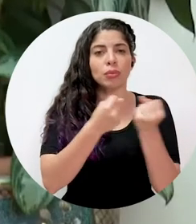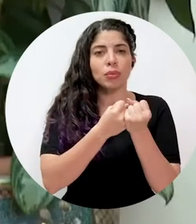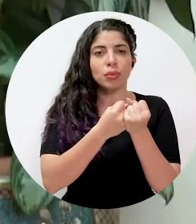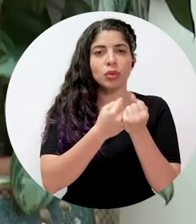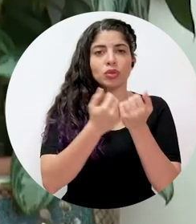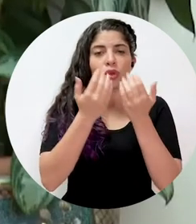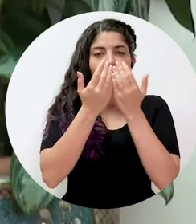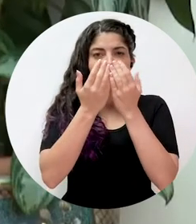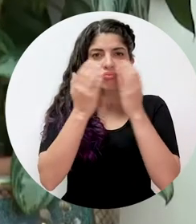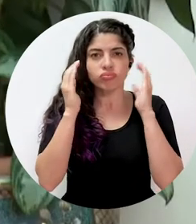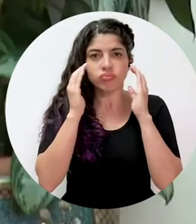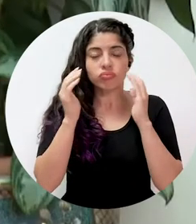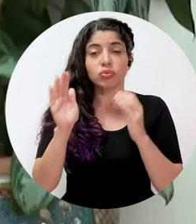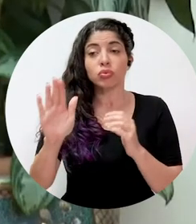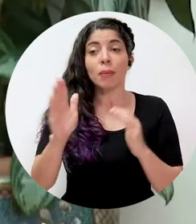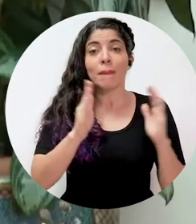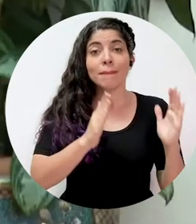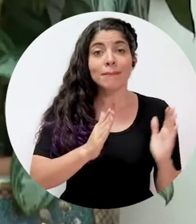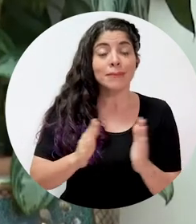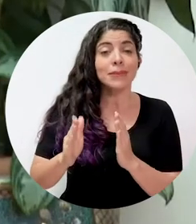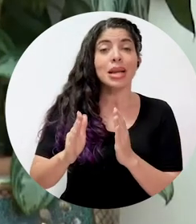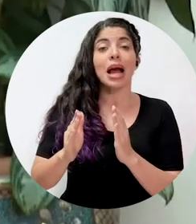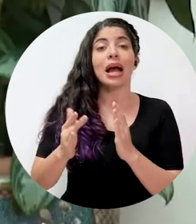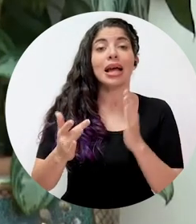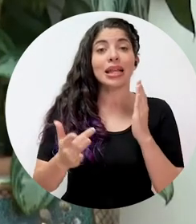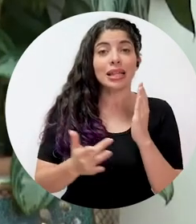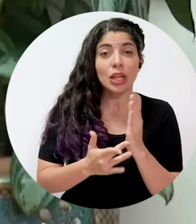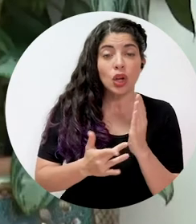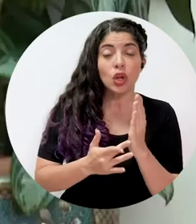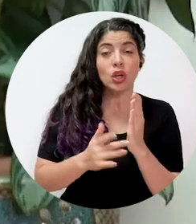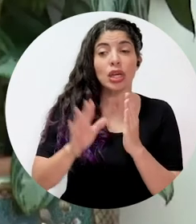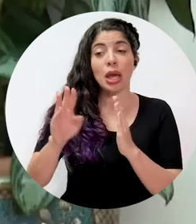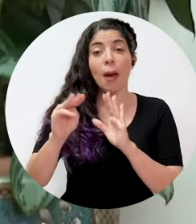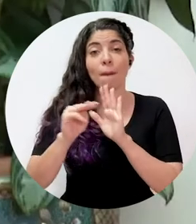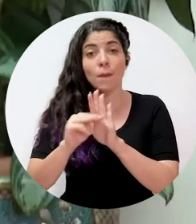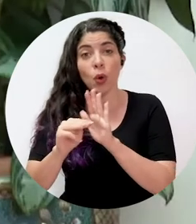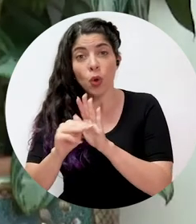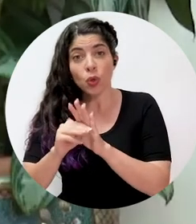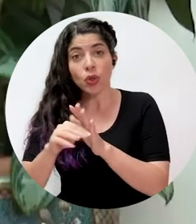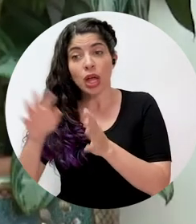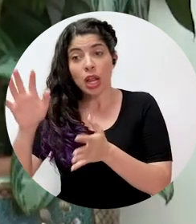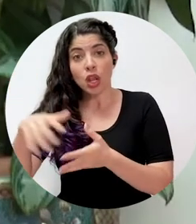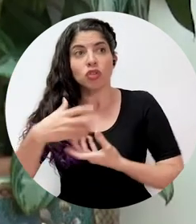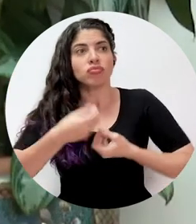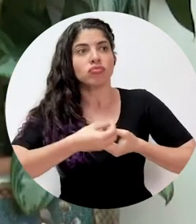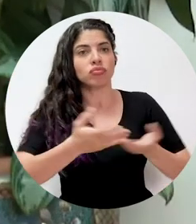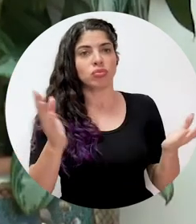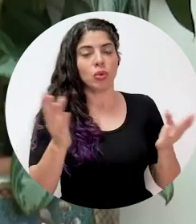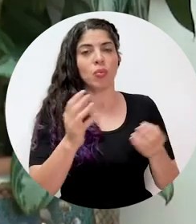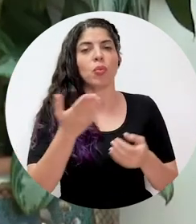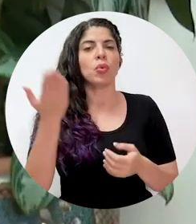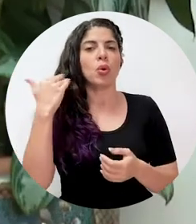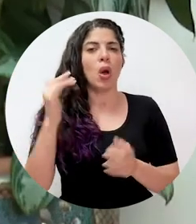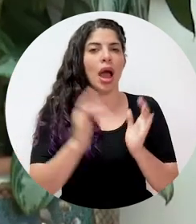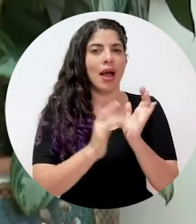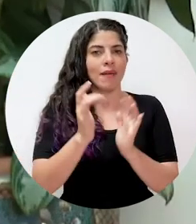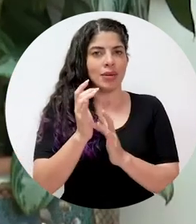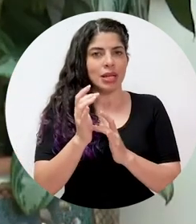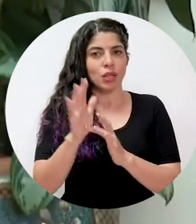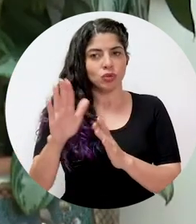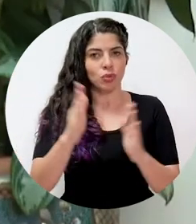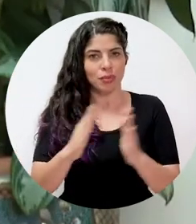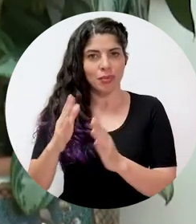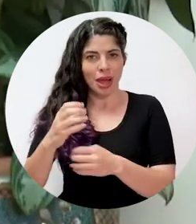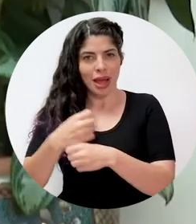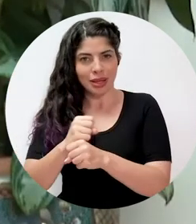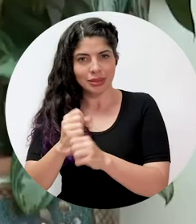nasal support face shield, whose plans and technical data sheet of the model were released to the public last